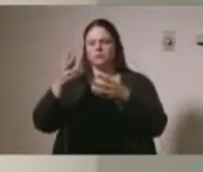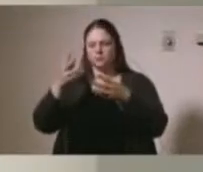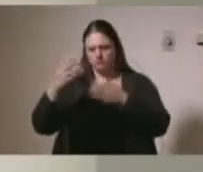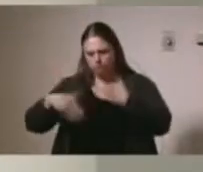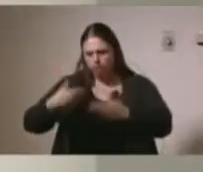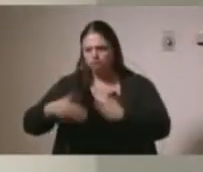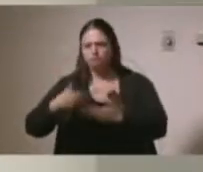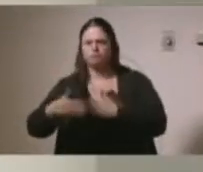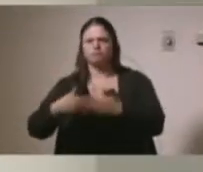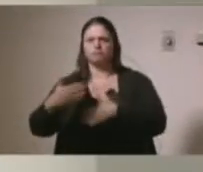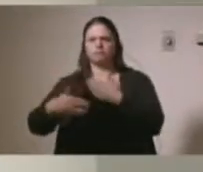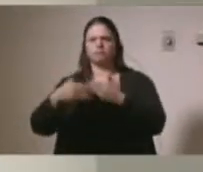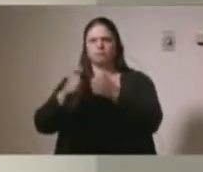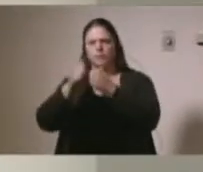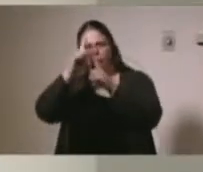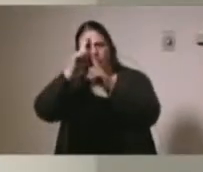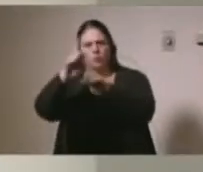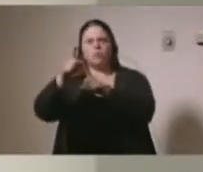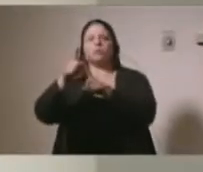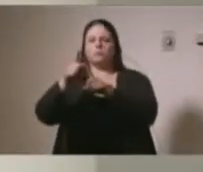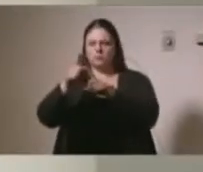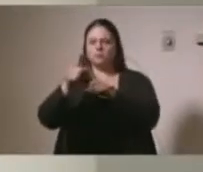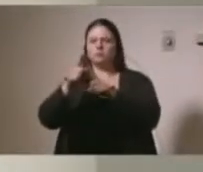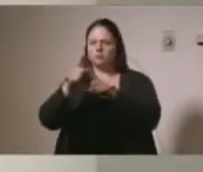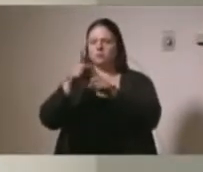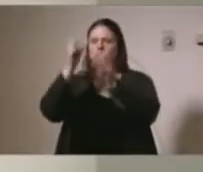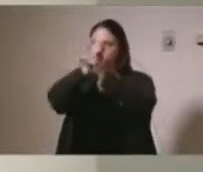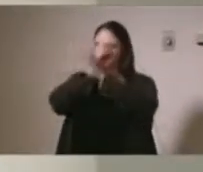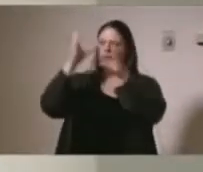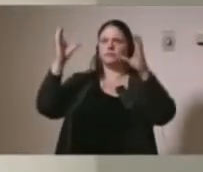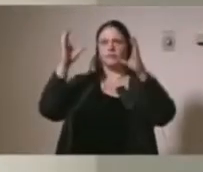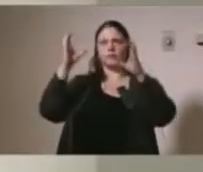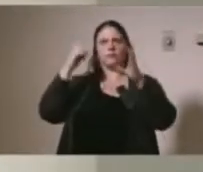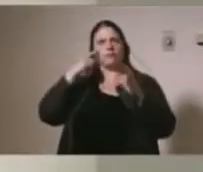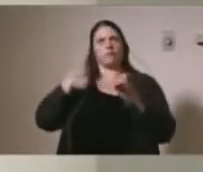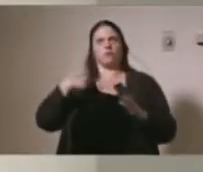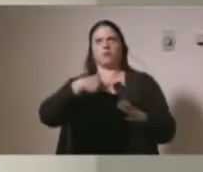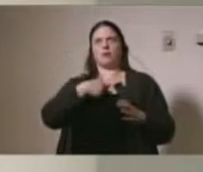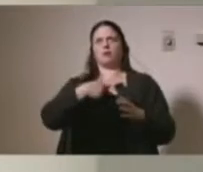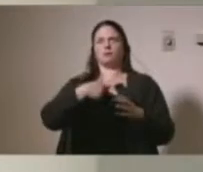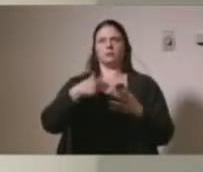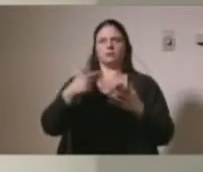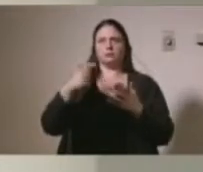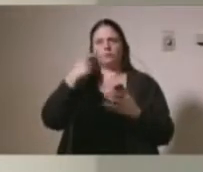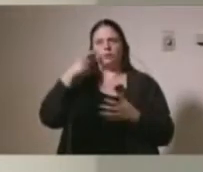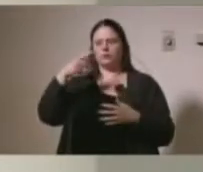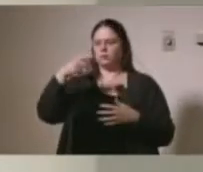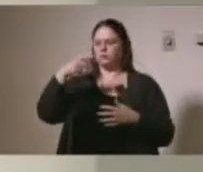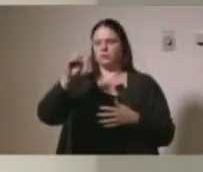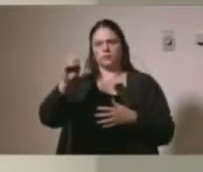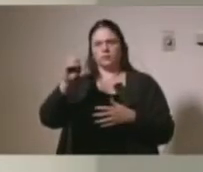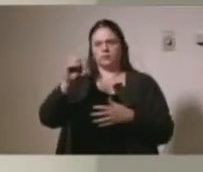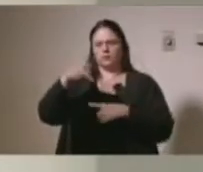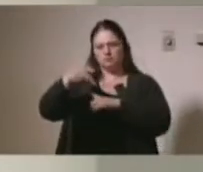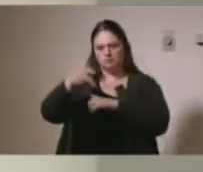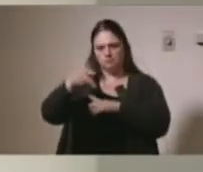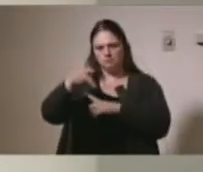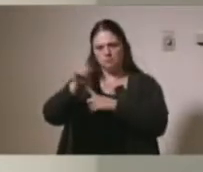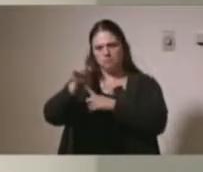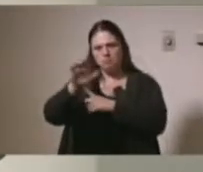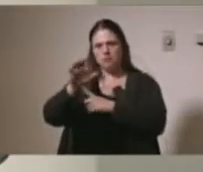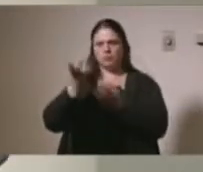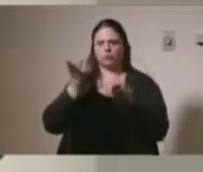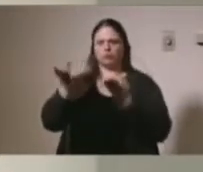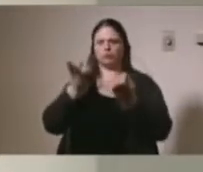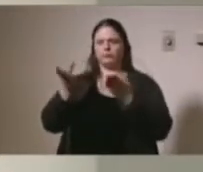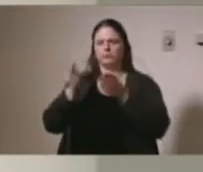and it's part of our vision for the postal universal public service. It's part of our struggle to maintain